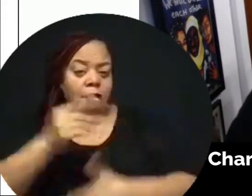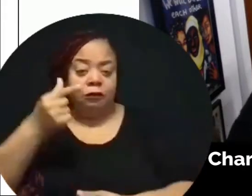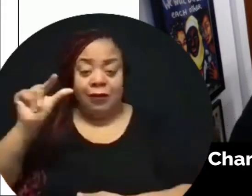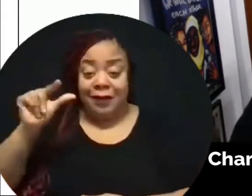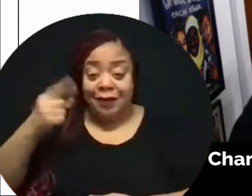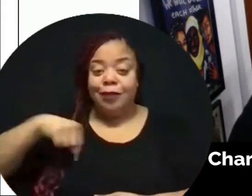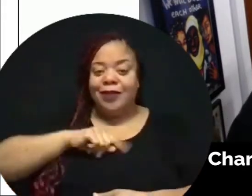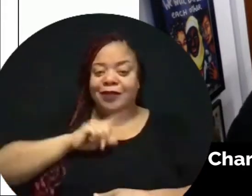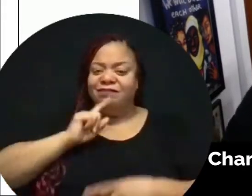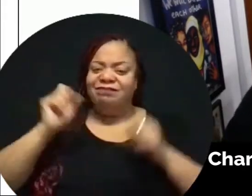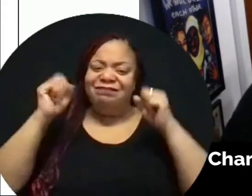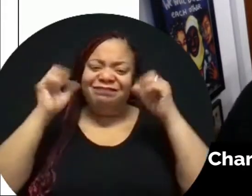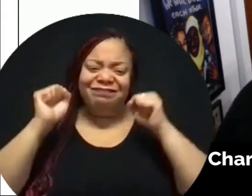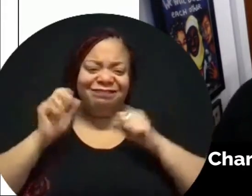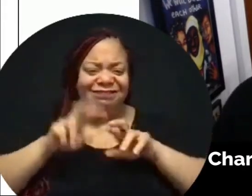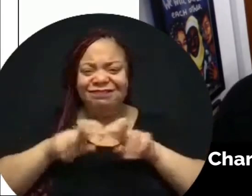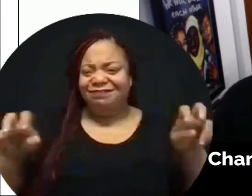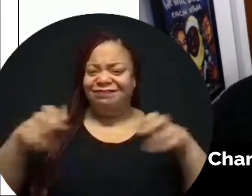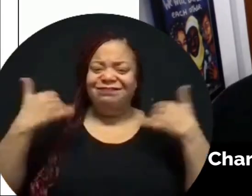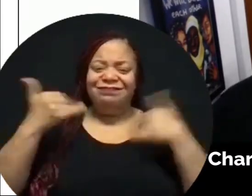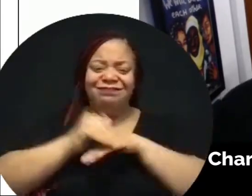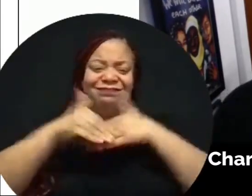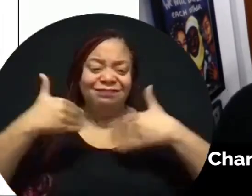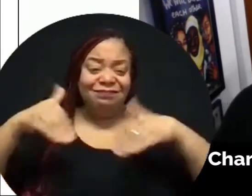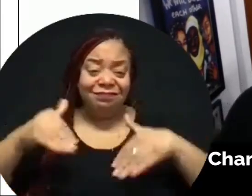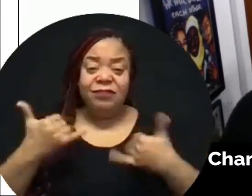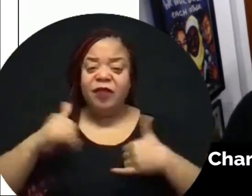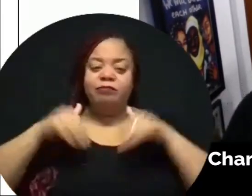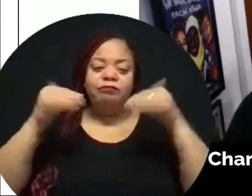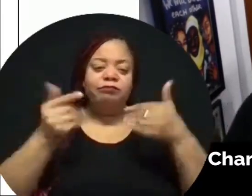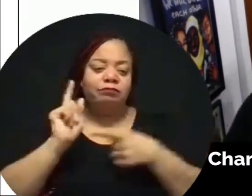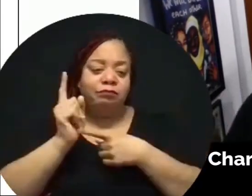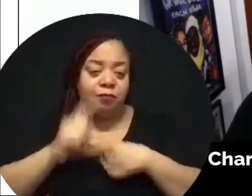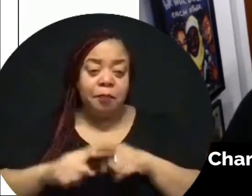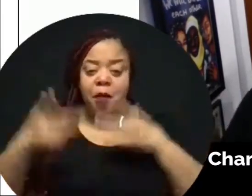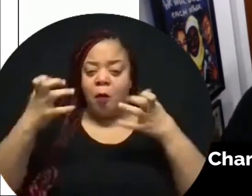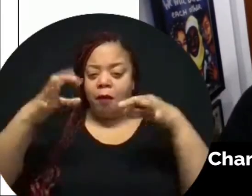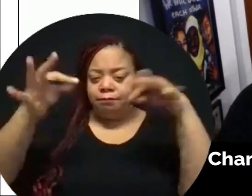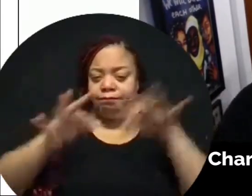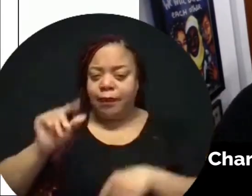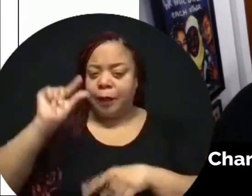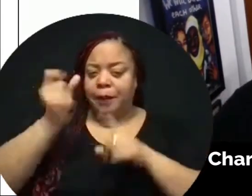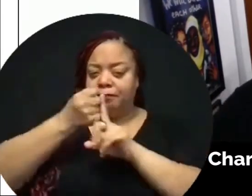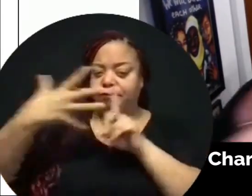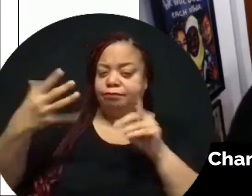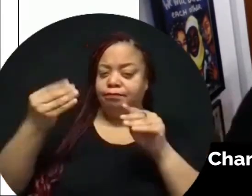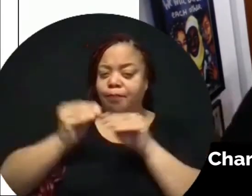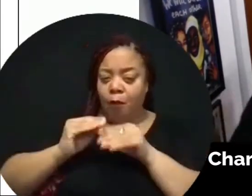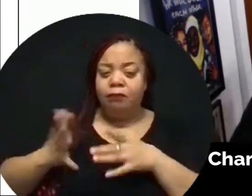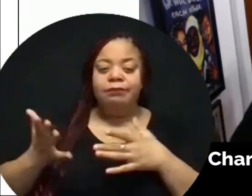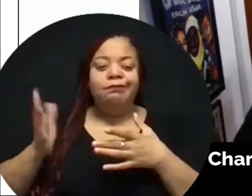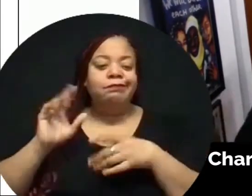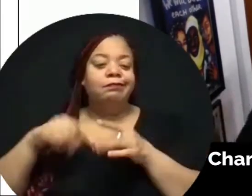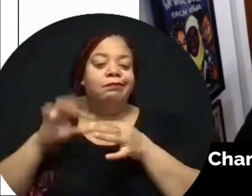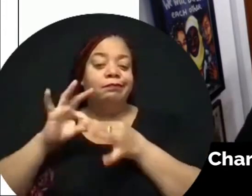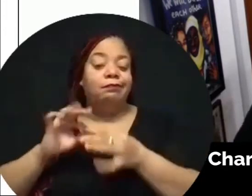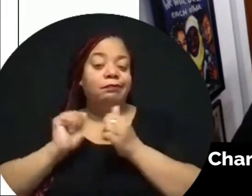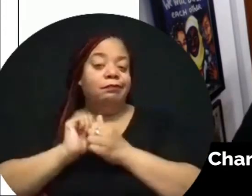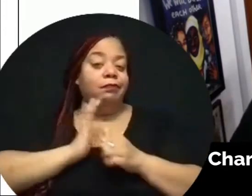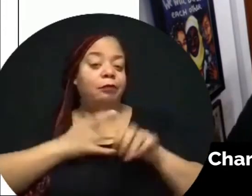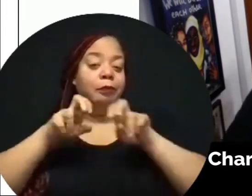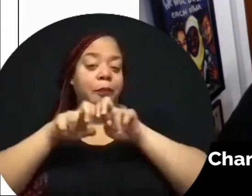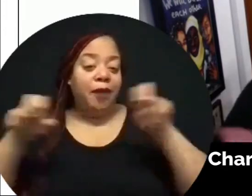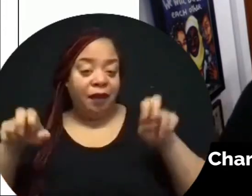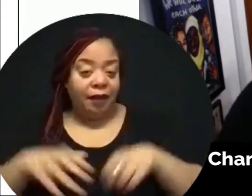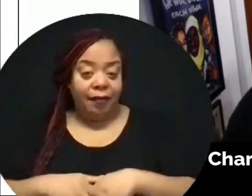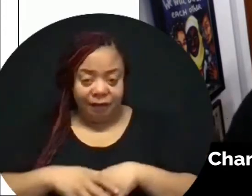because four of our panelists, Wayland, Bryant, Safear, and Lawrence, are currently imprisoned, we have pre-recorded their remarks.